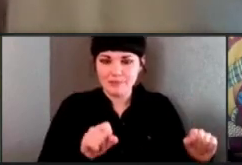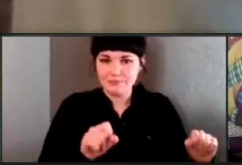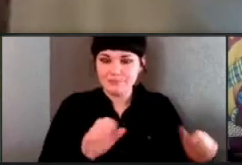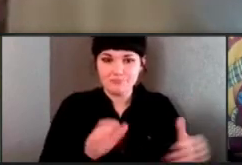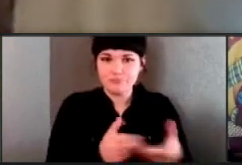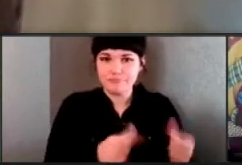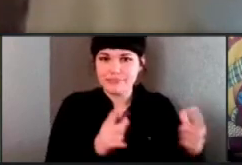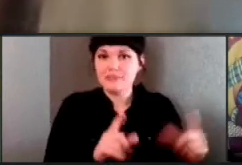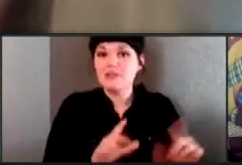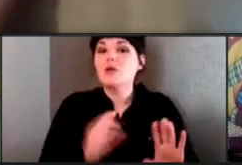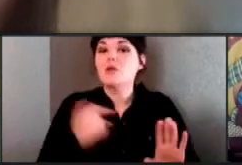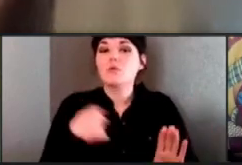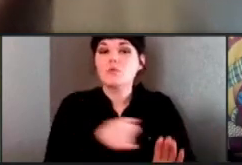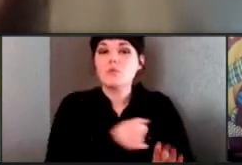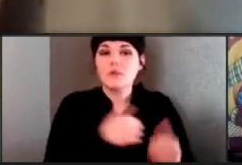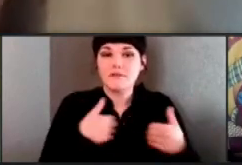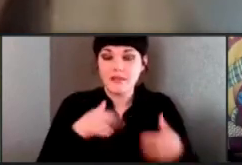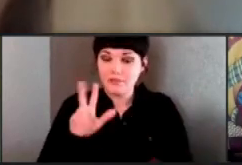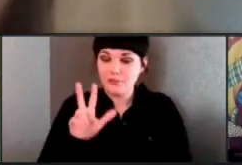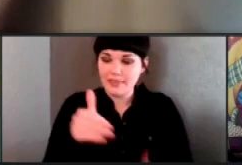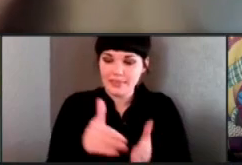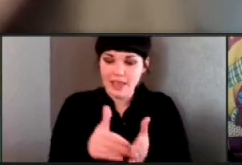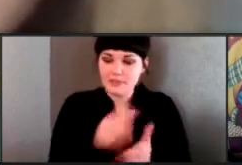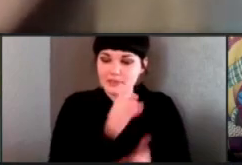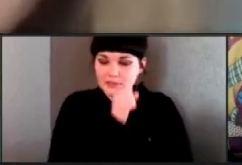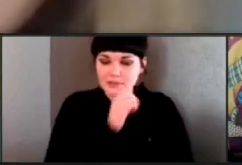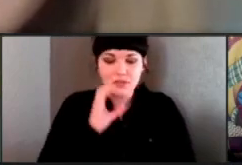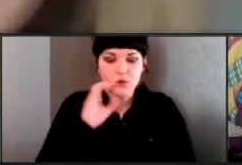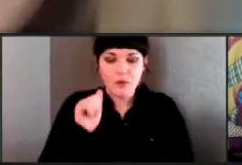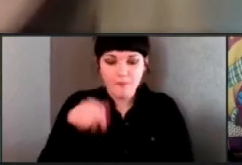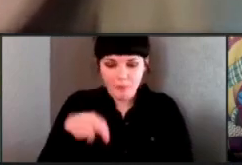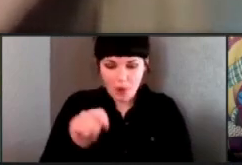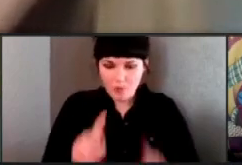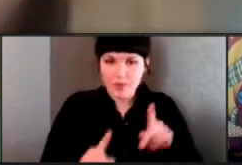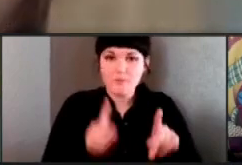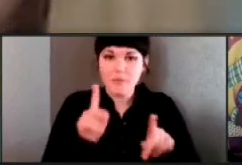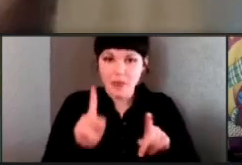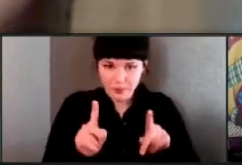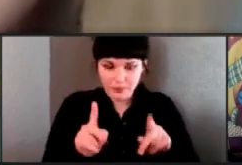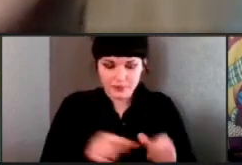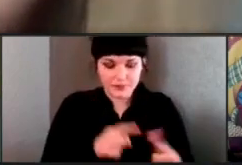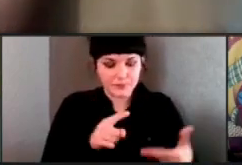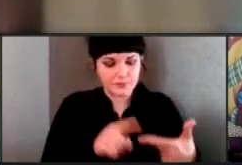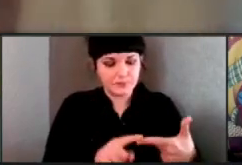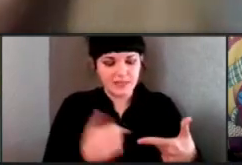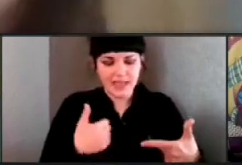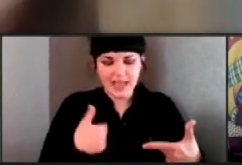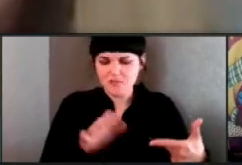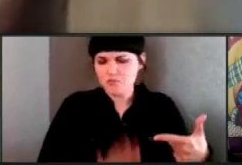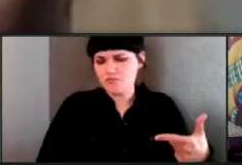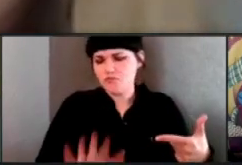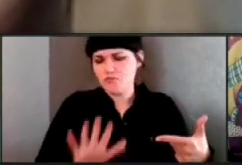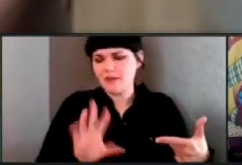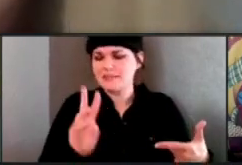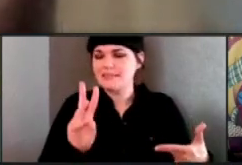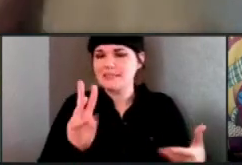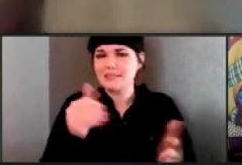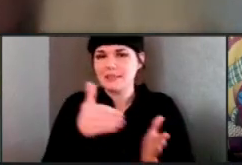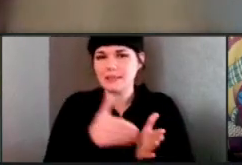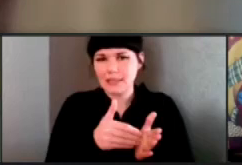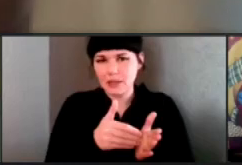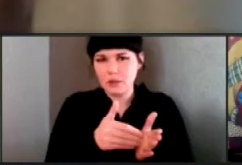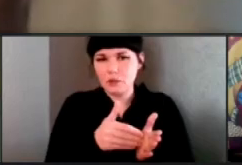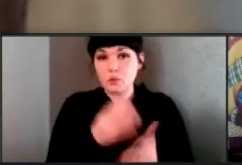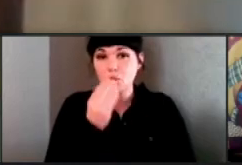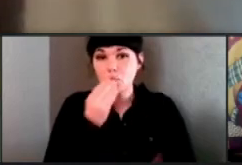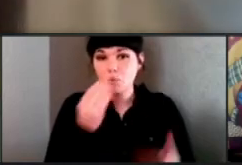3,000 senior apartment members. Mm-hmm. Additionally, we have about 6,000 grocery store and our